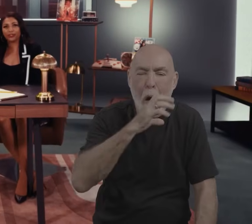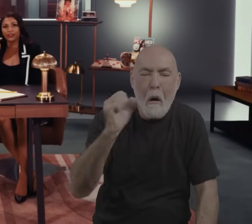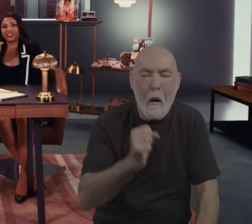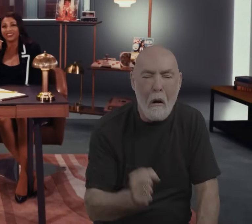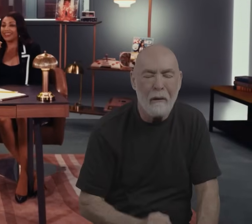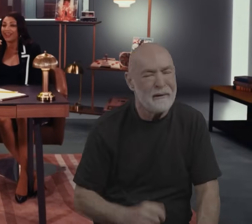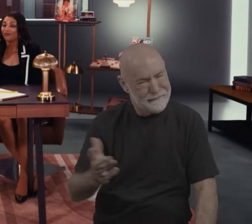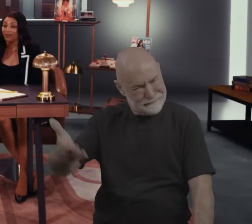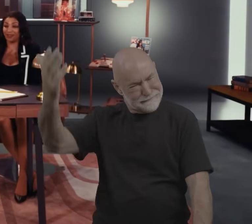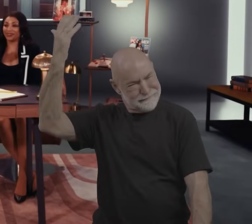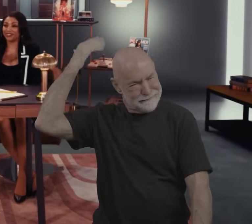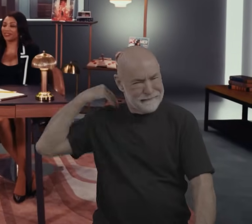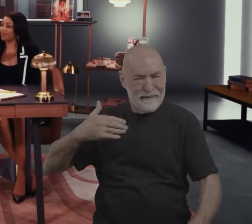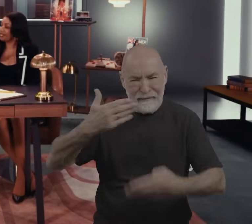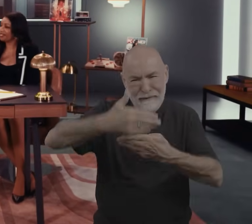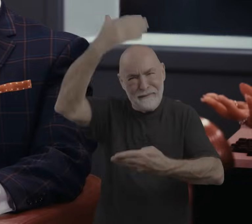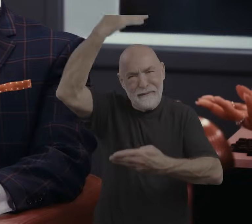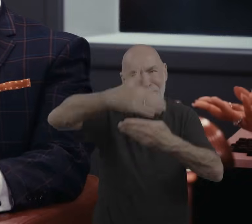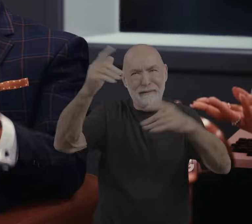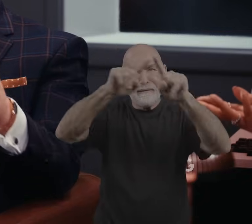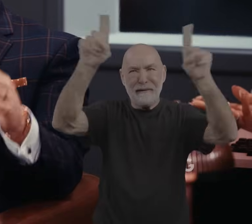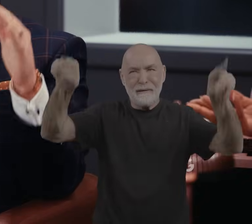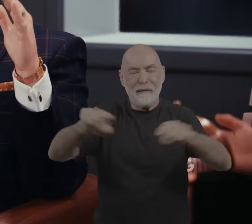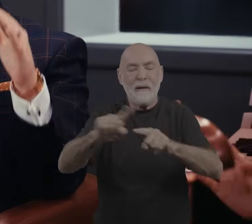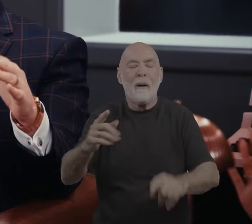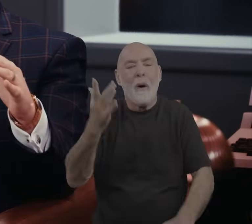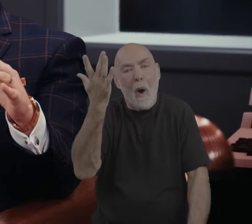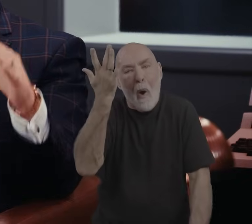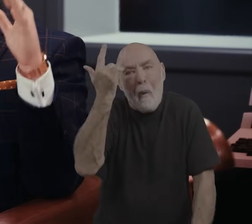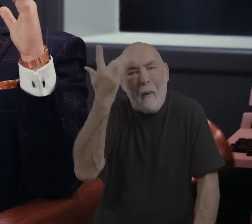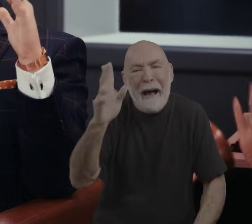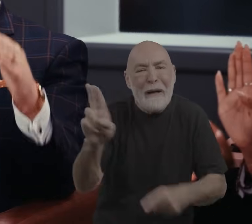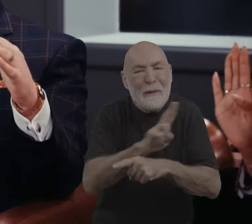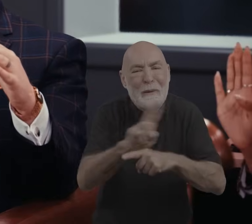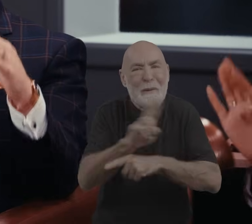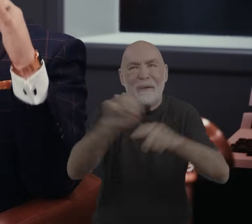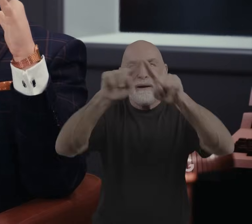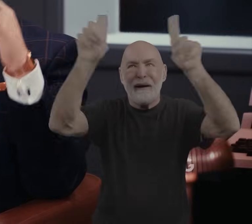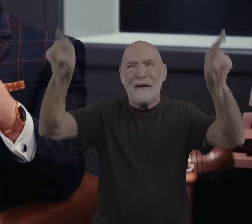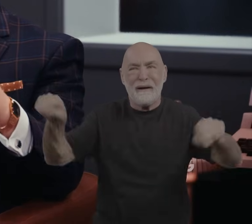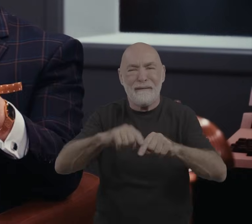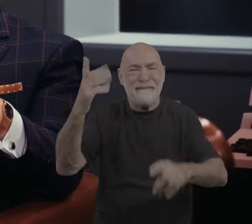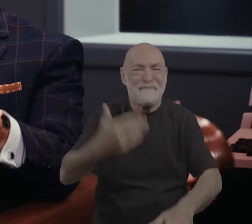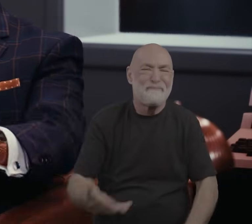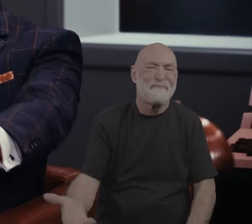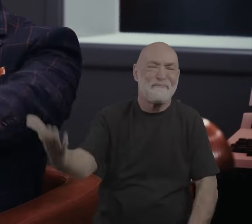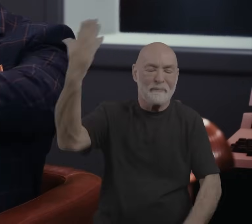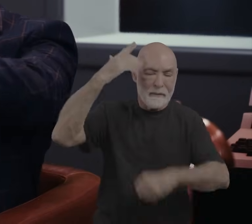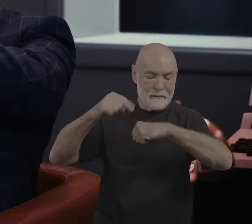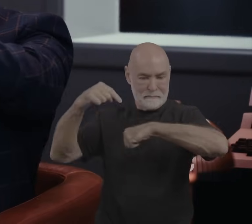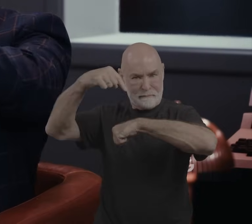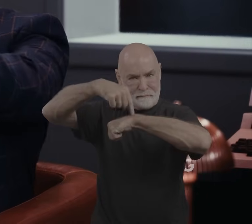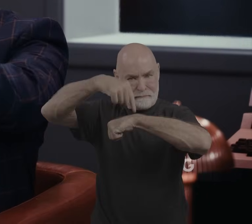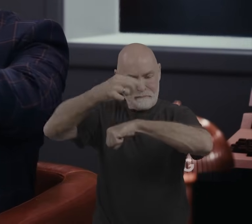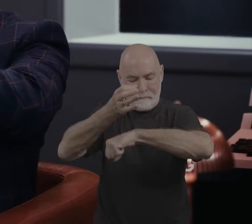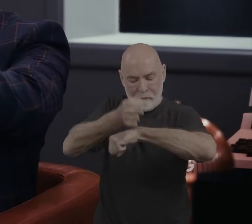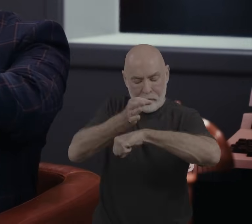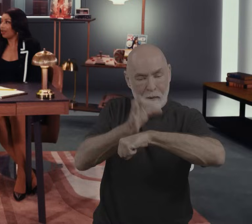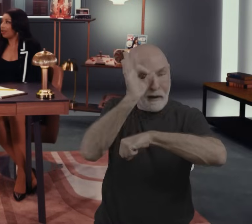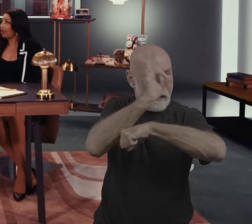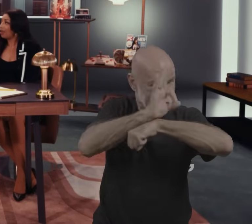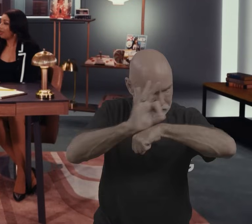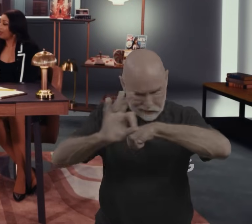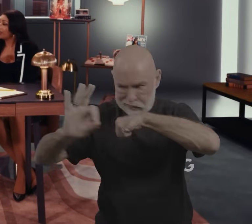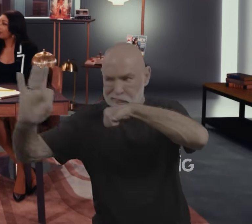know, I'm pretty sure they didn't have windows in the Stone Age, Sean. Why would I use an obsolete Stone Age technology when the wristwatch I